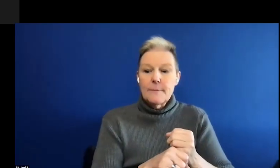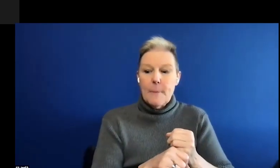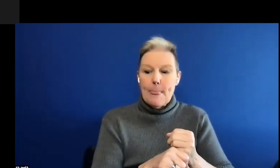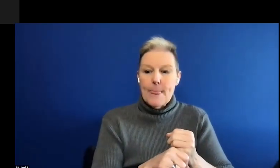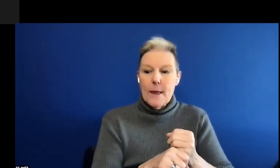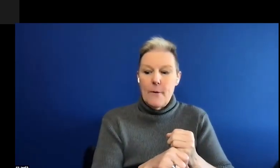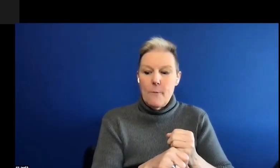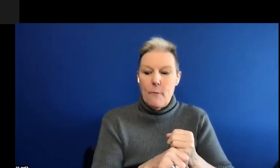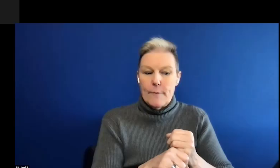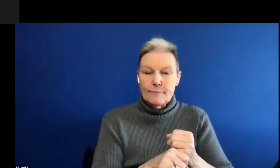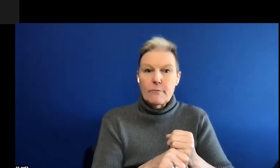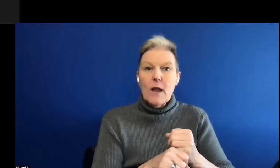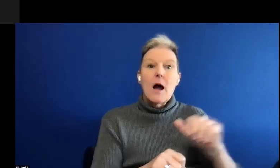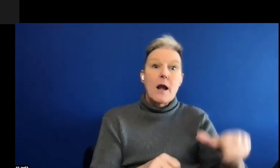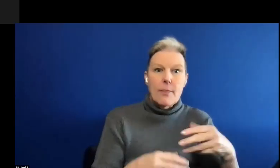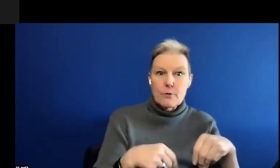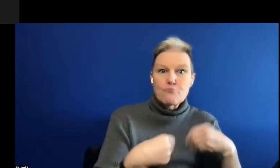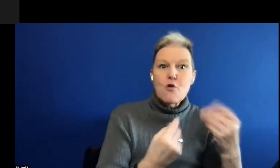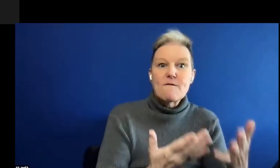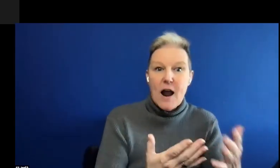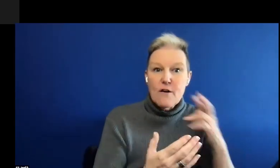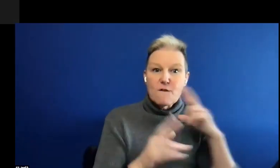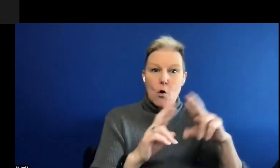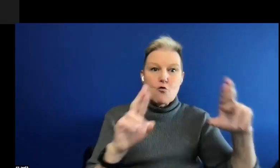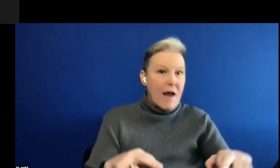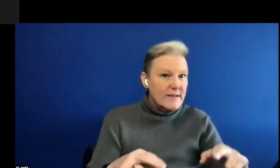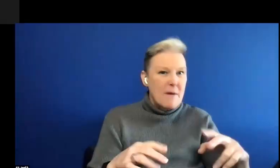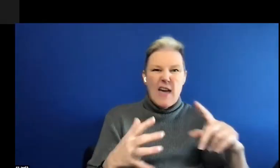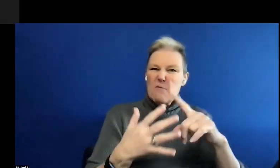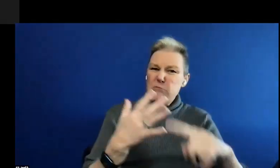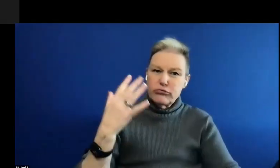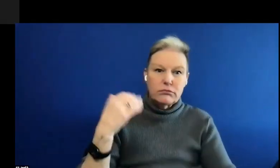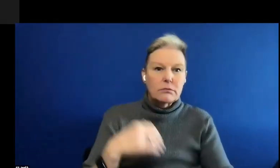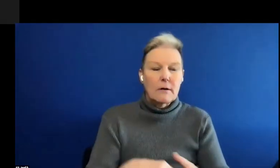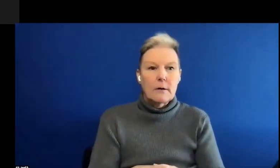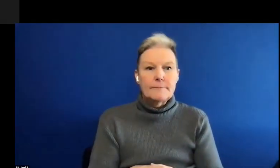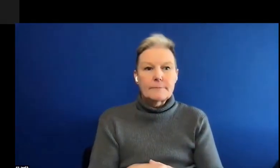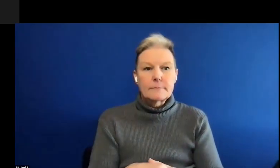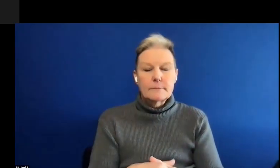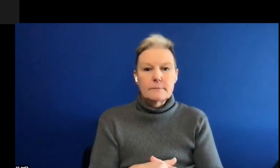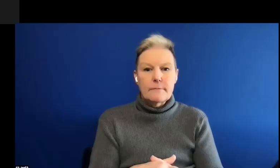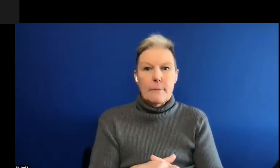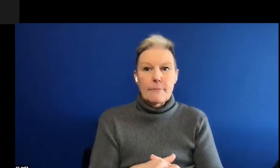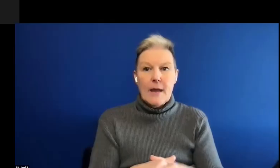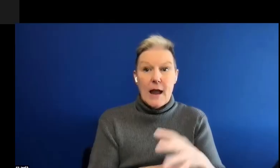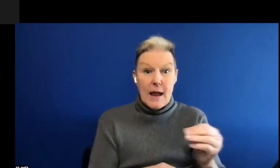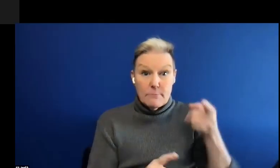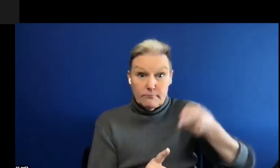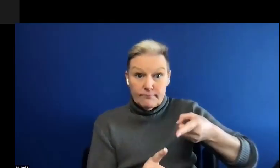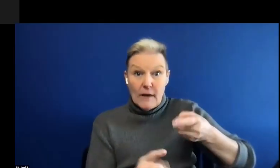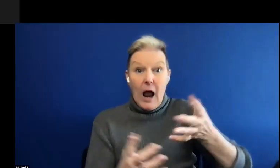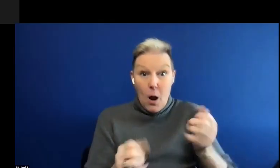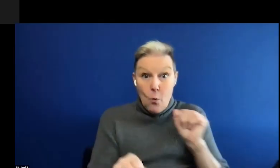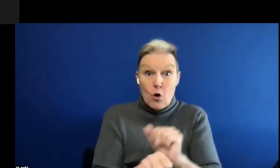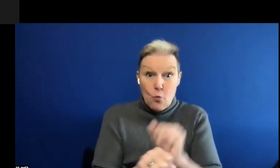to another provider to get a resume and what have you. And the thing is that I want to